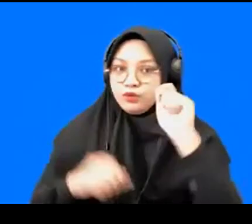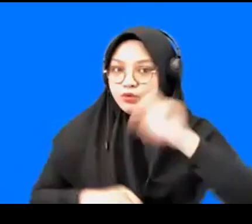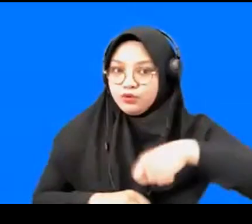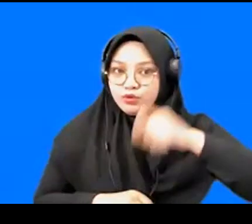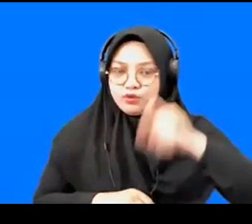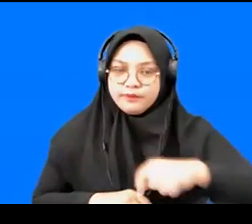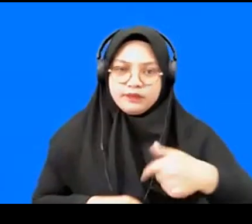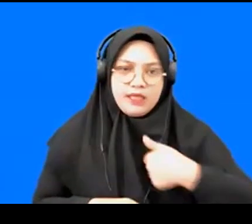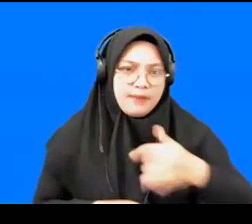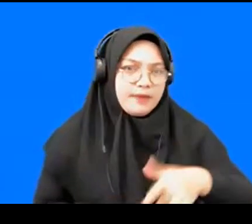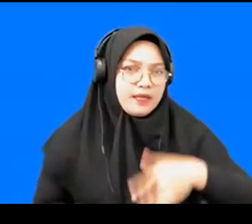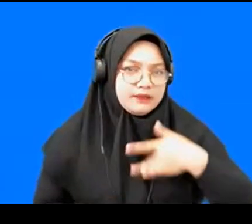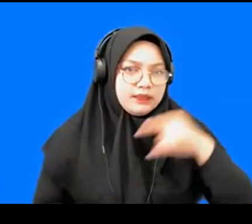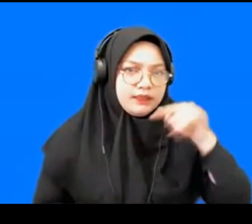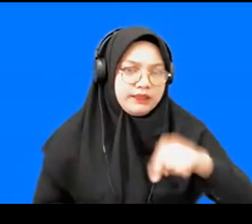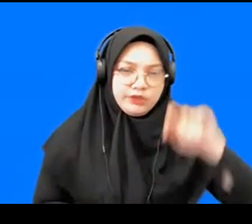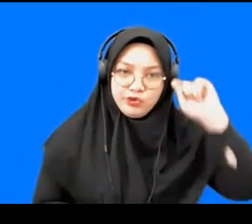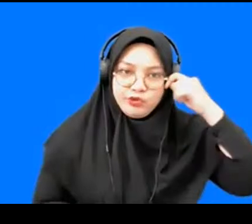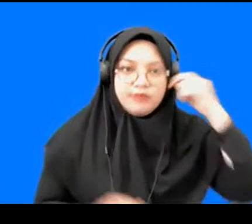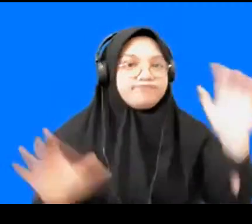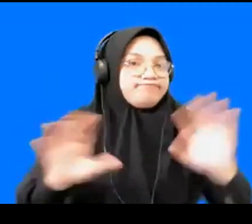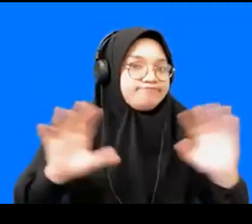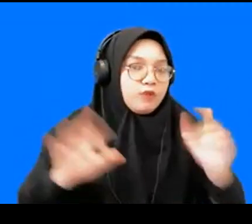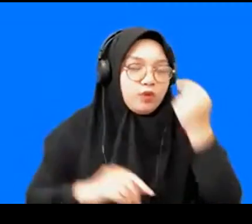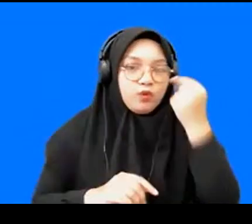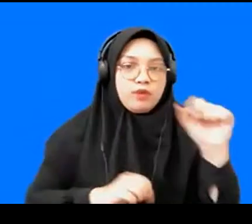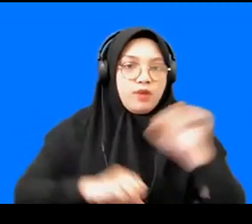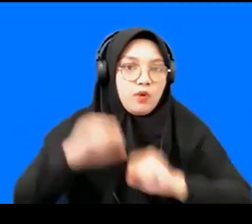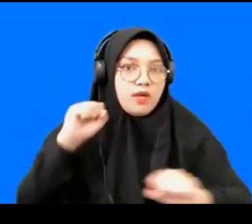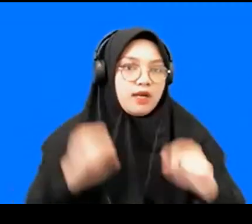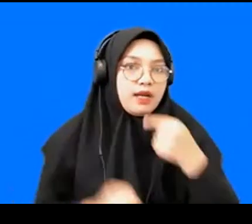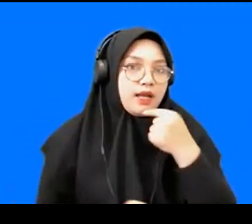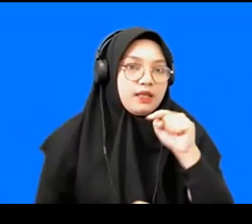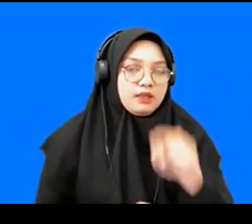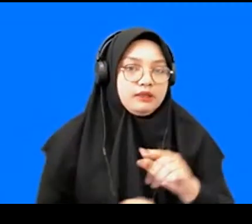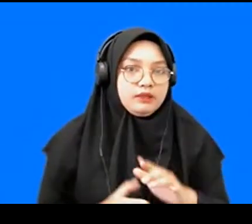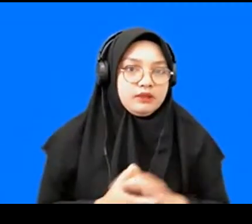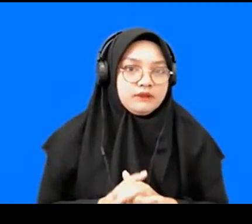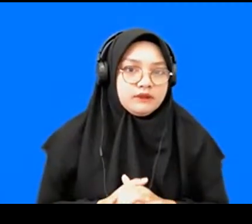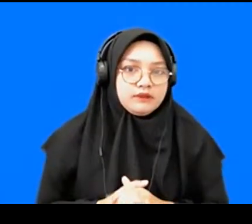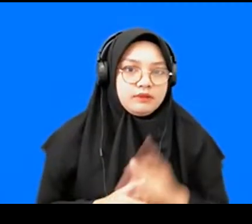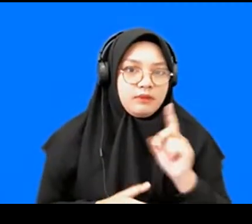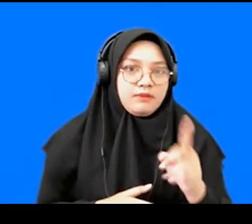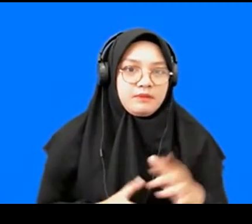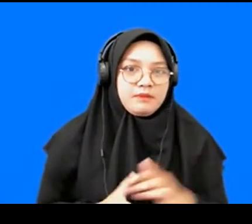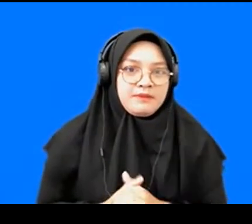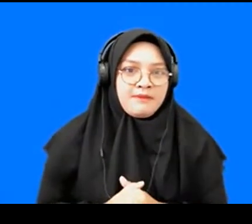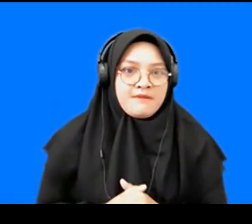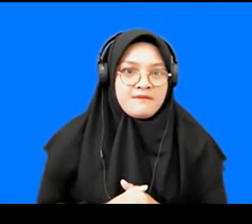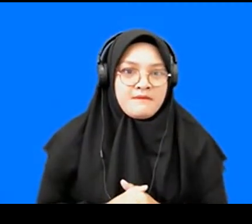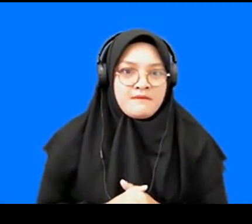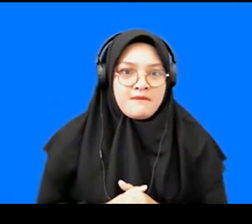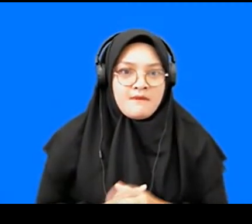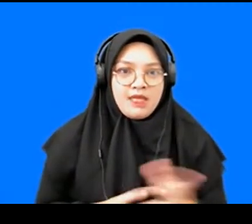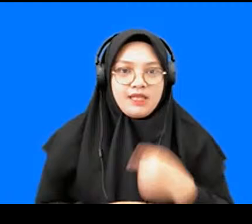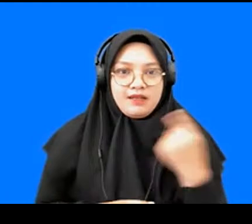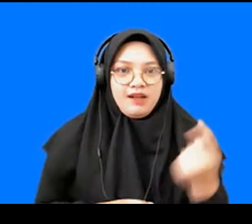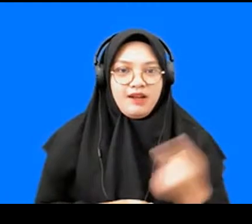Mm-hmm. But then I also don't think that it's the political class which is not aware.